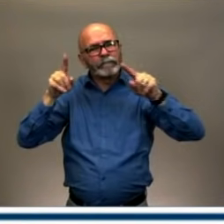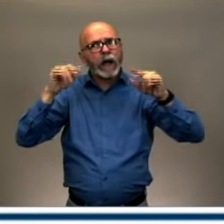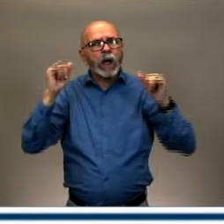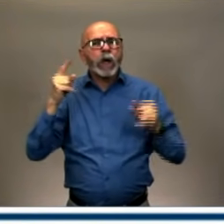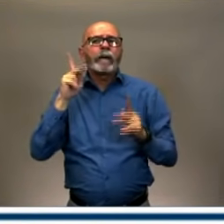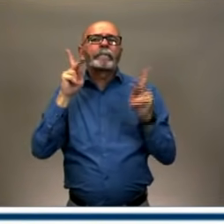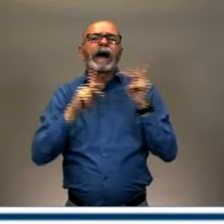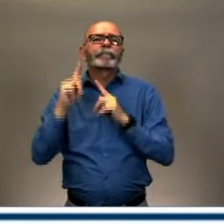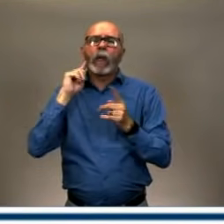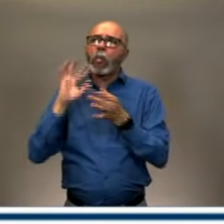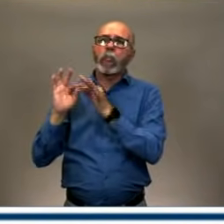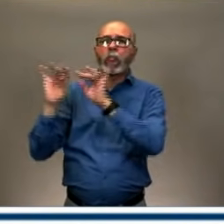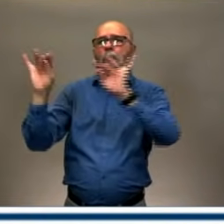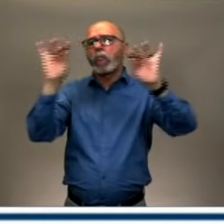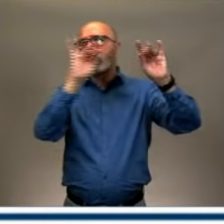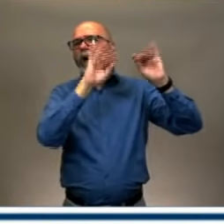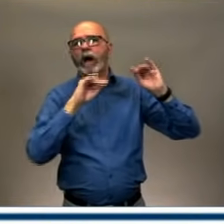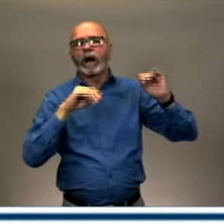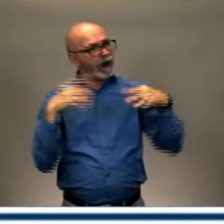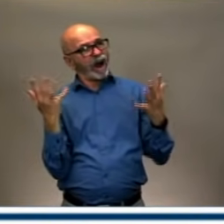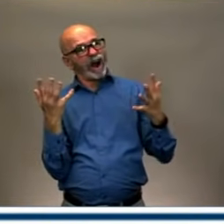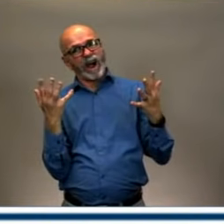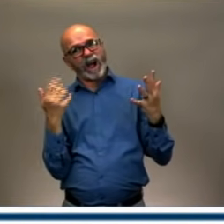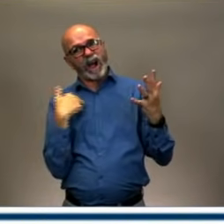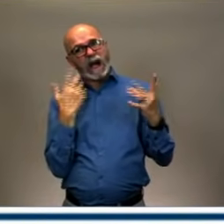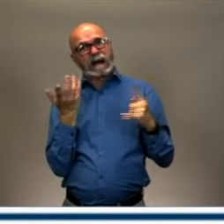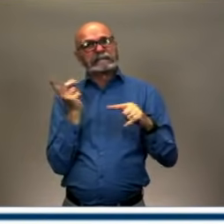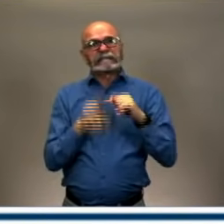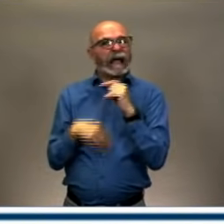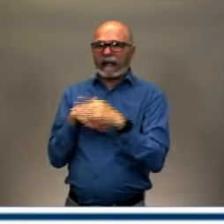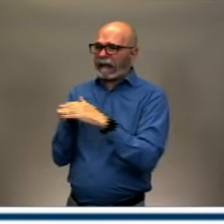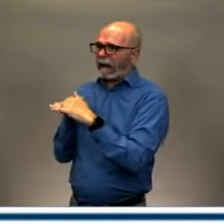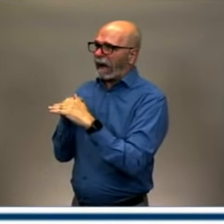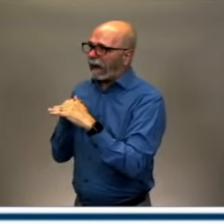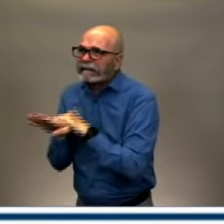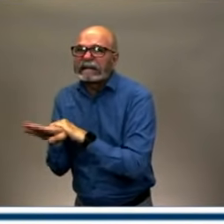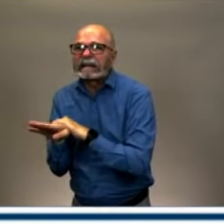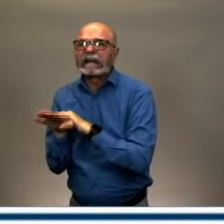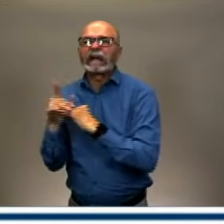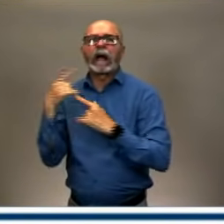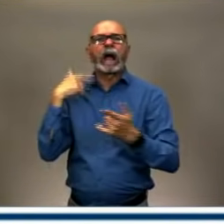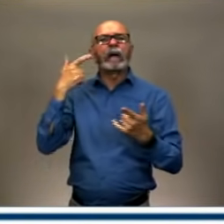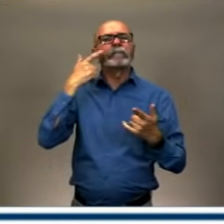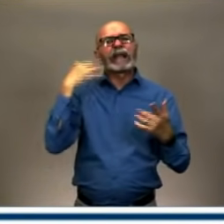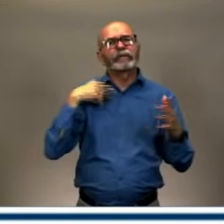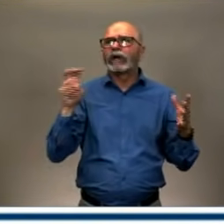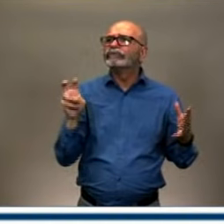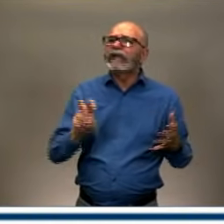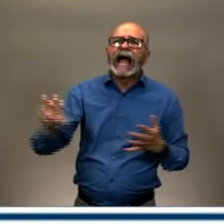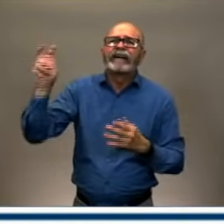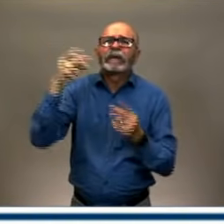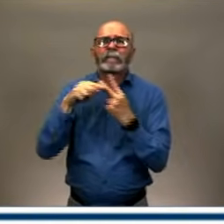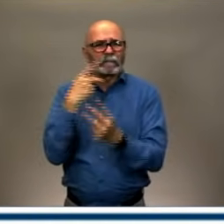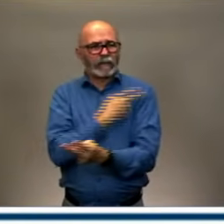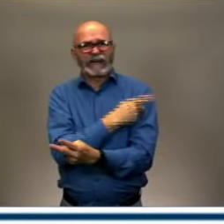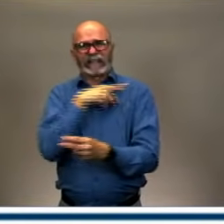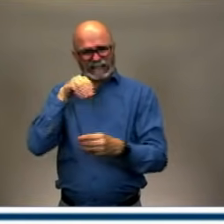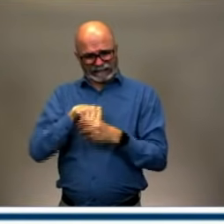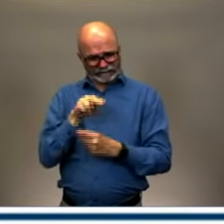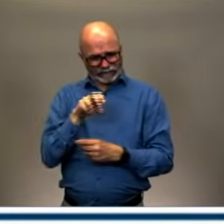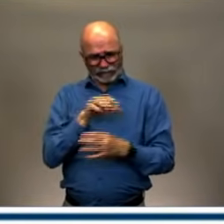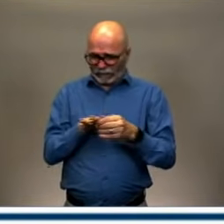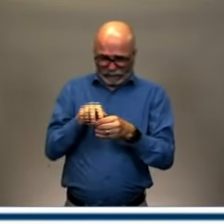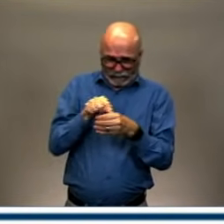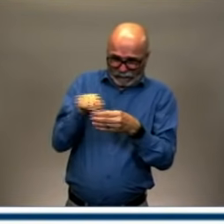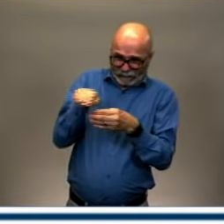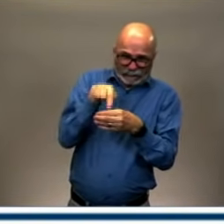being refused service or denied entrance on the basis of travel within the province, especially people who are coming from or